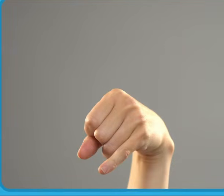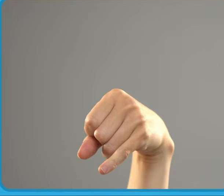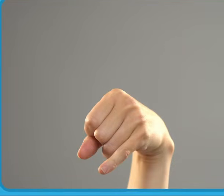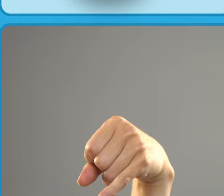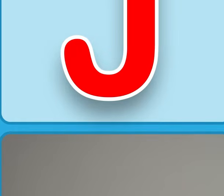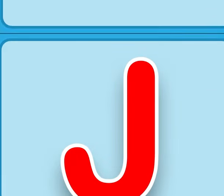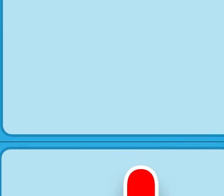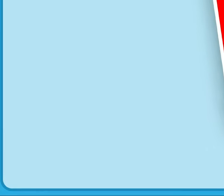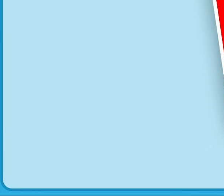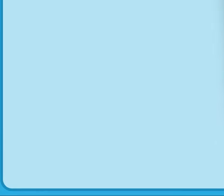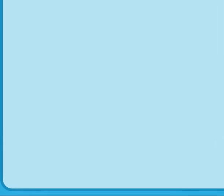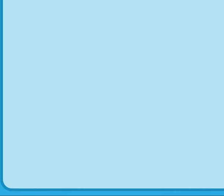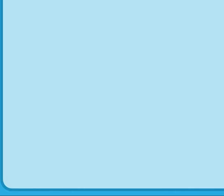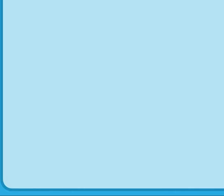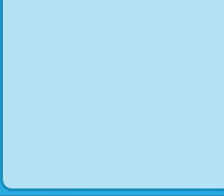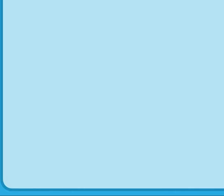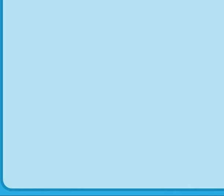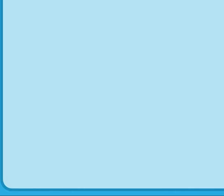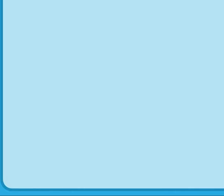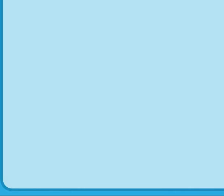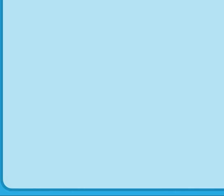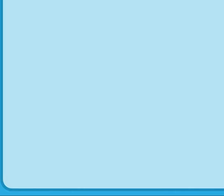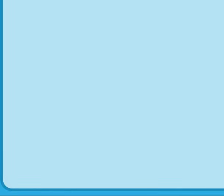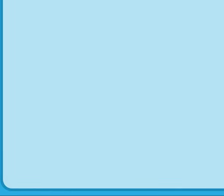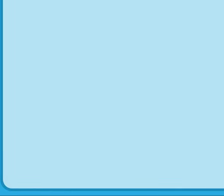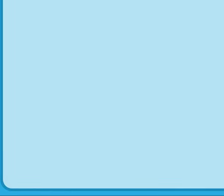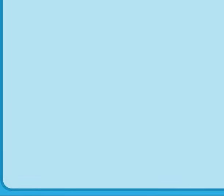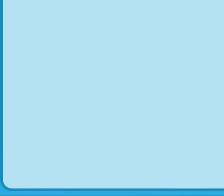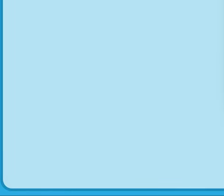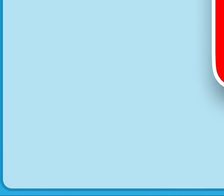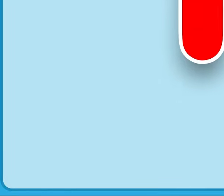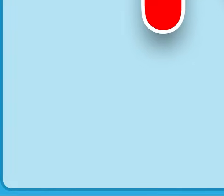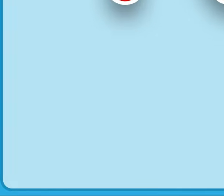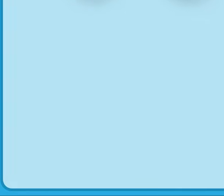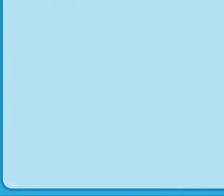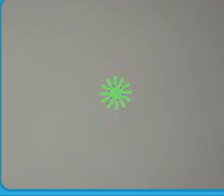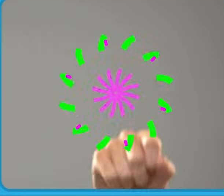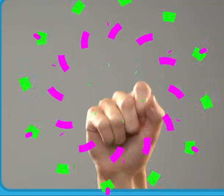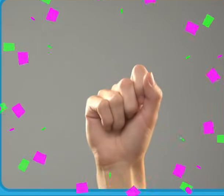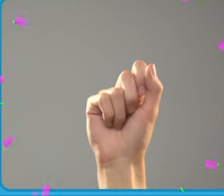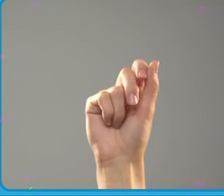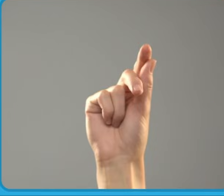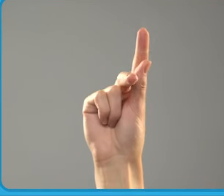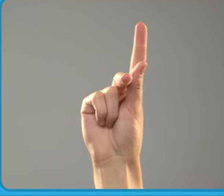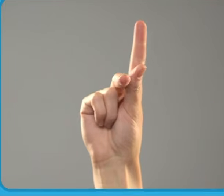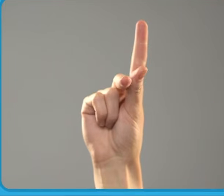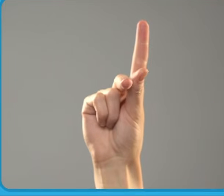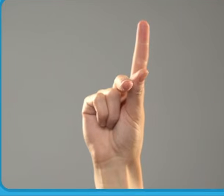The letter K.